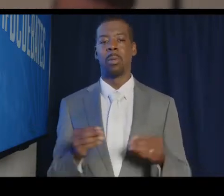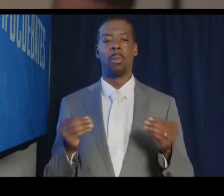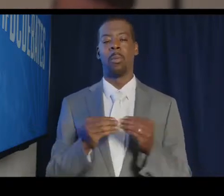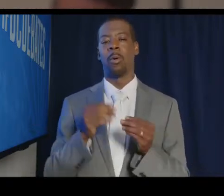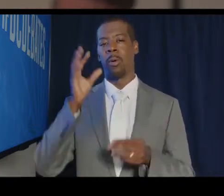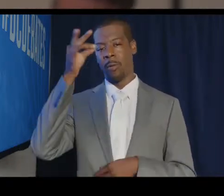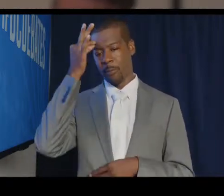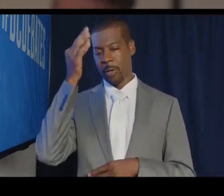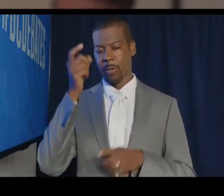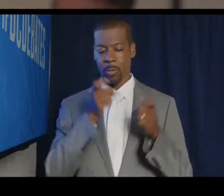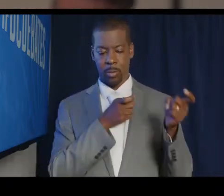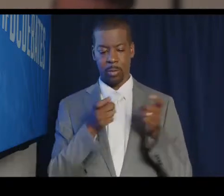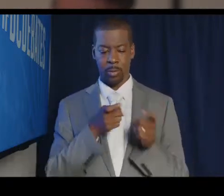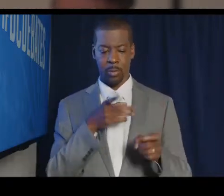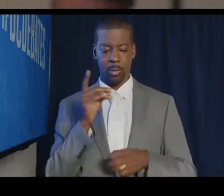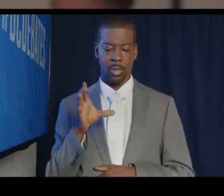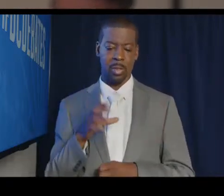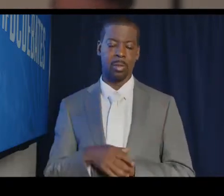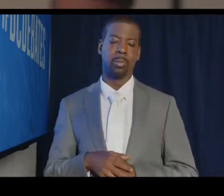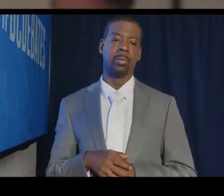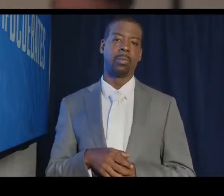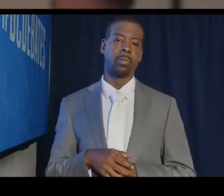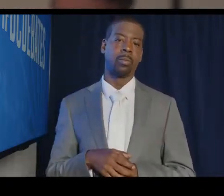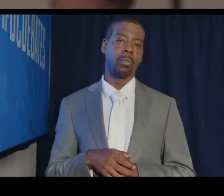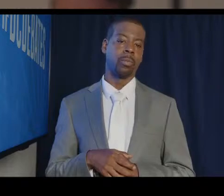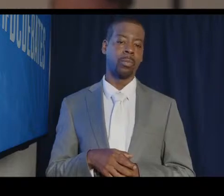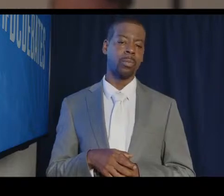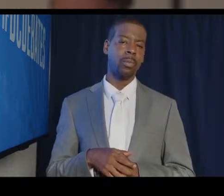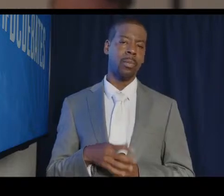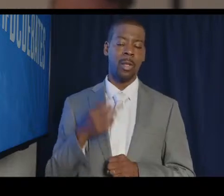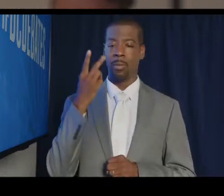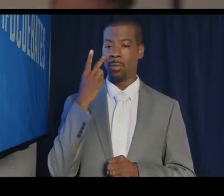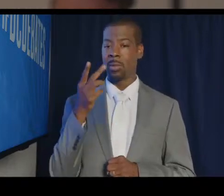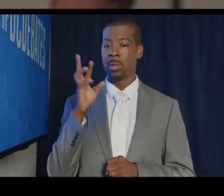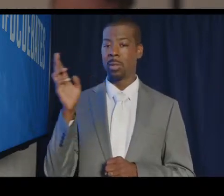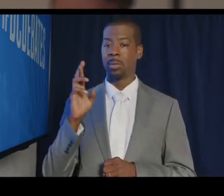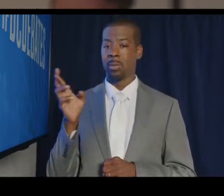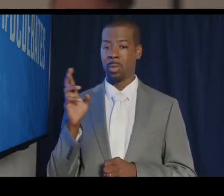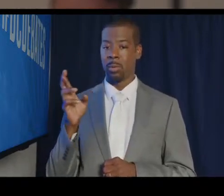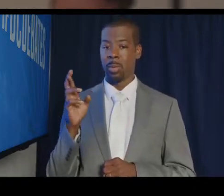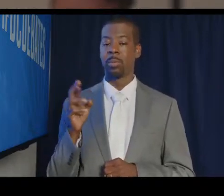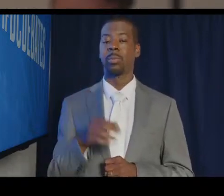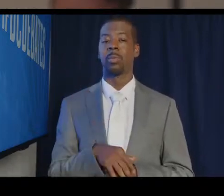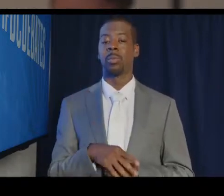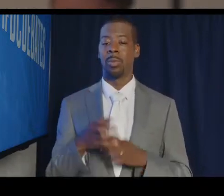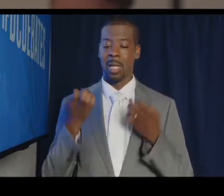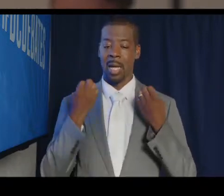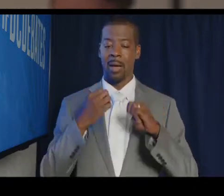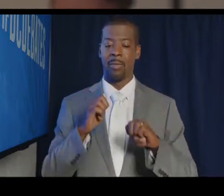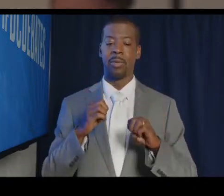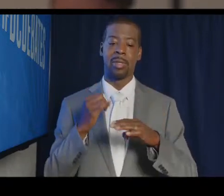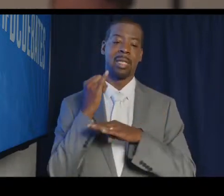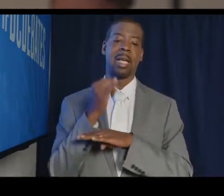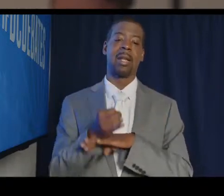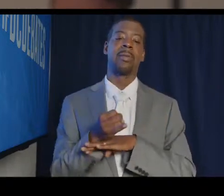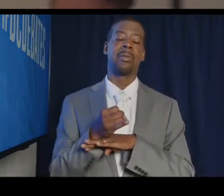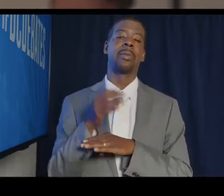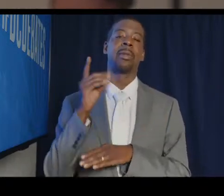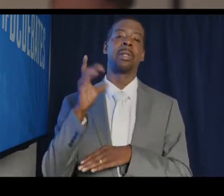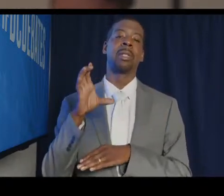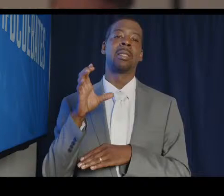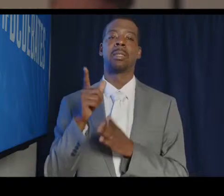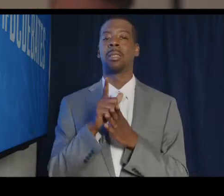the city, end quote. And we've seen in recent years a spate of Republican-led congressional efforts to interfere in local DC laws